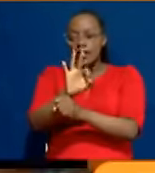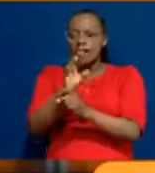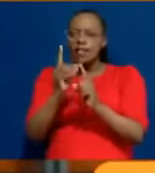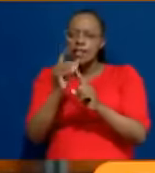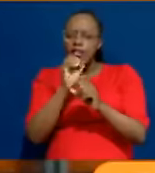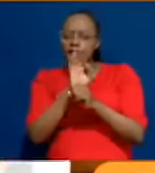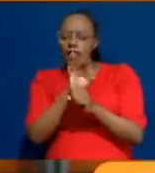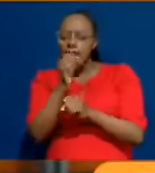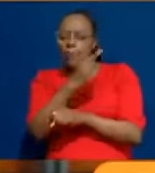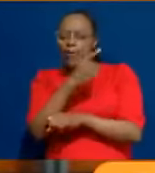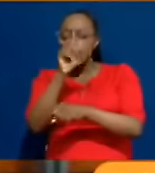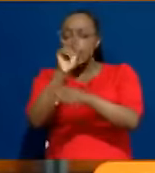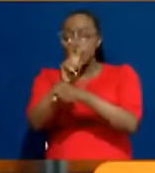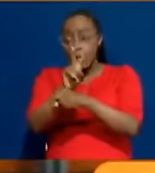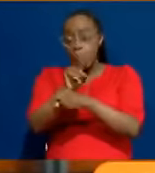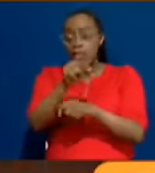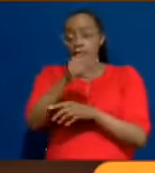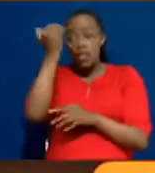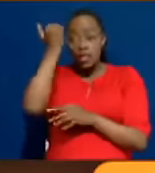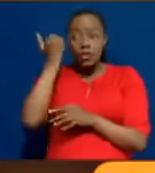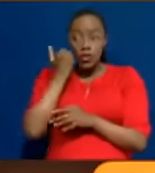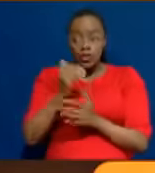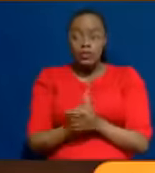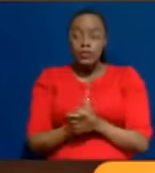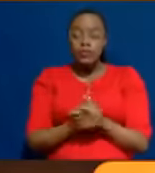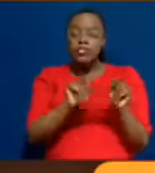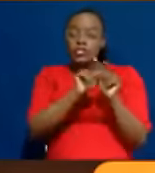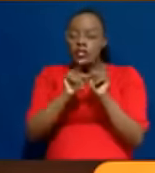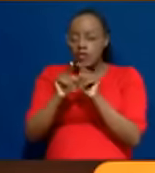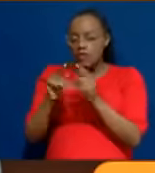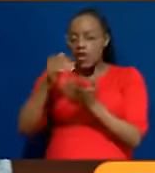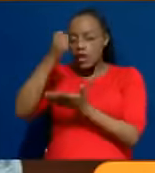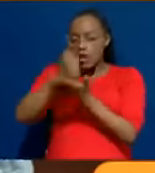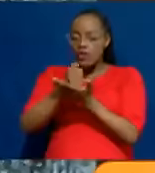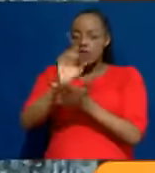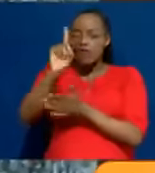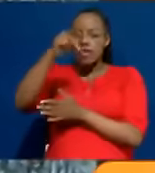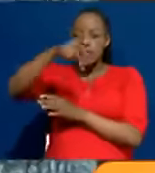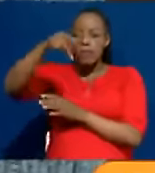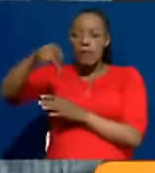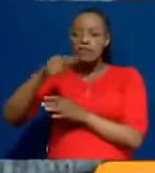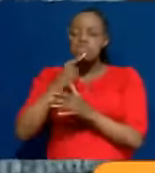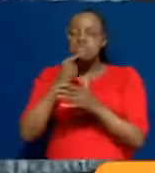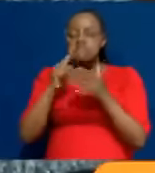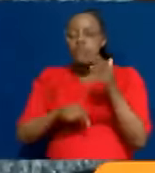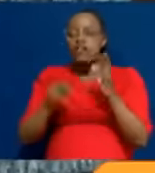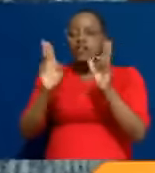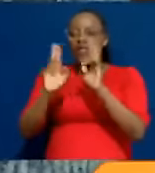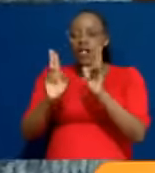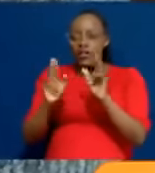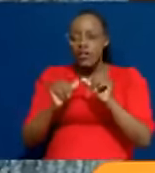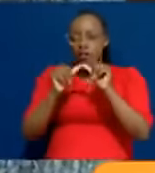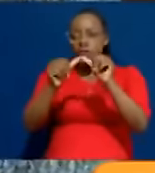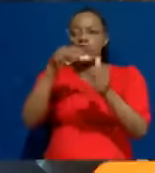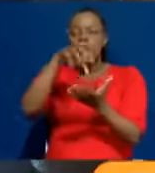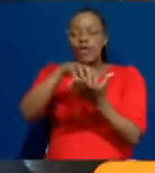13th of December before this court. Although the Office of the Director of Public Prosecution says they are ready to proceed with the